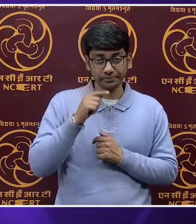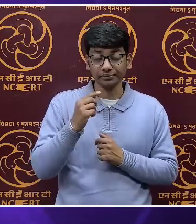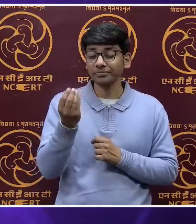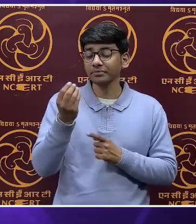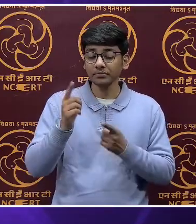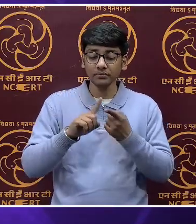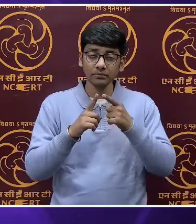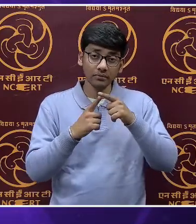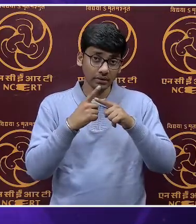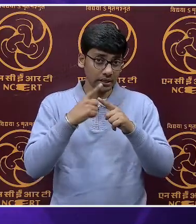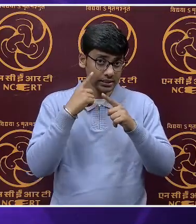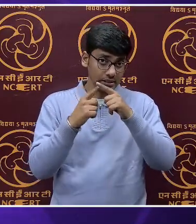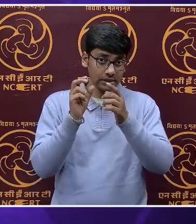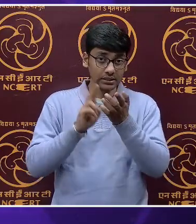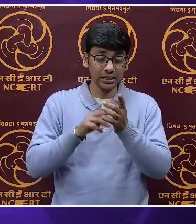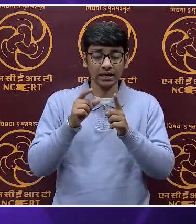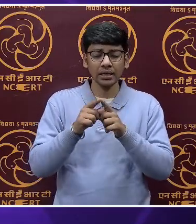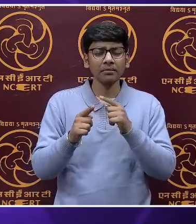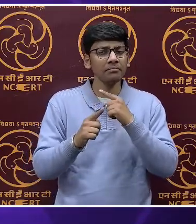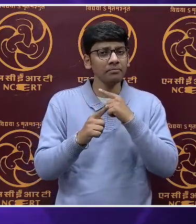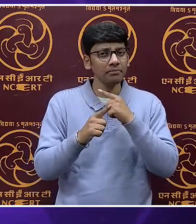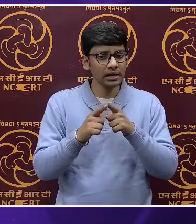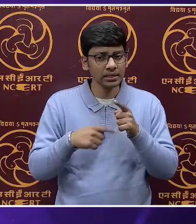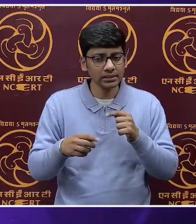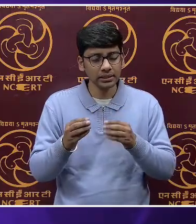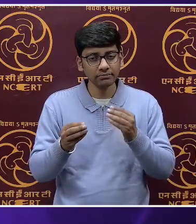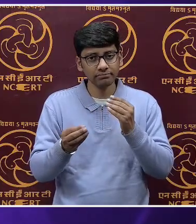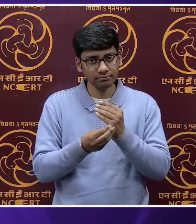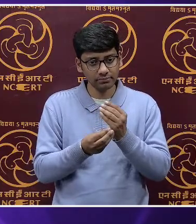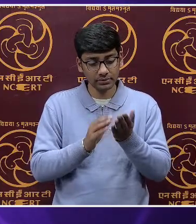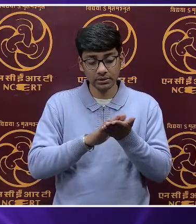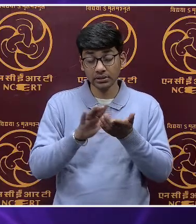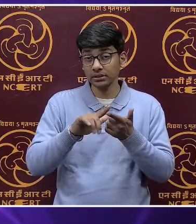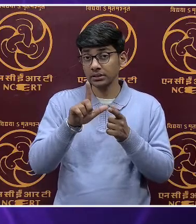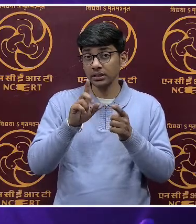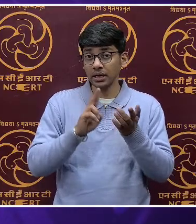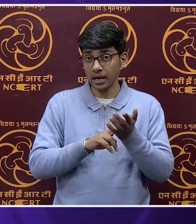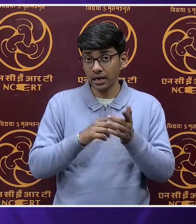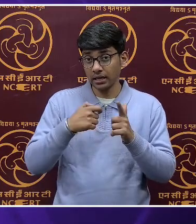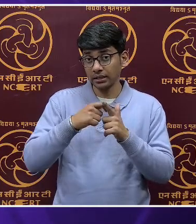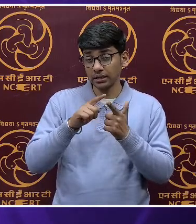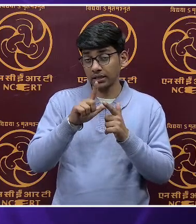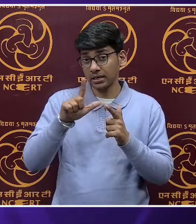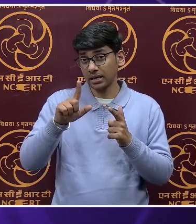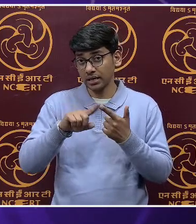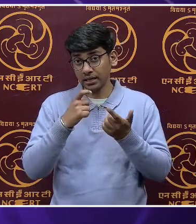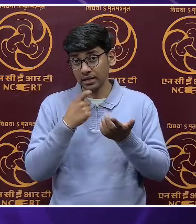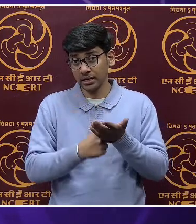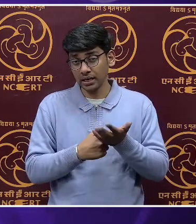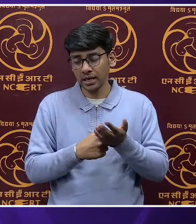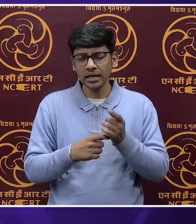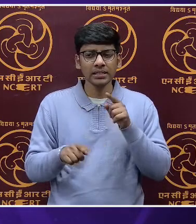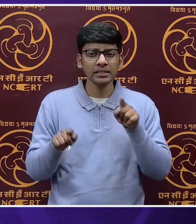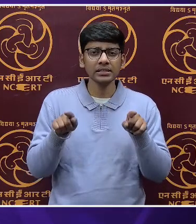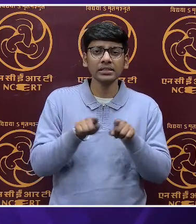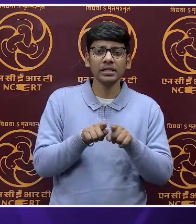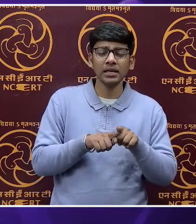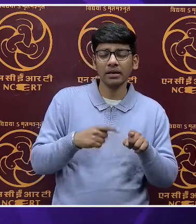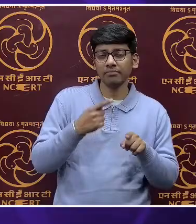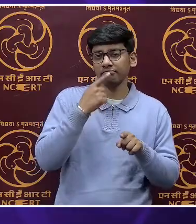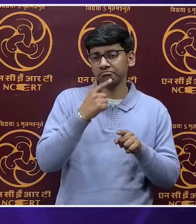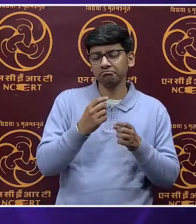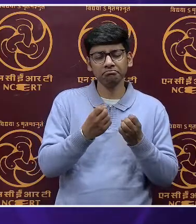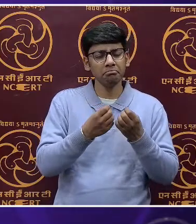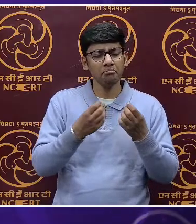extent, right? True. And just like you said, Helen Keller, I cannot stop here mentioning my own teacher. There are